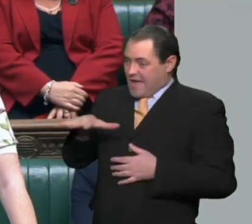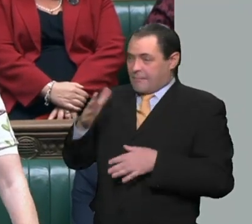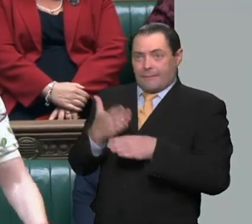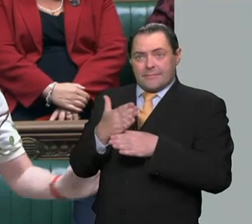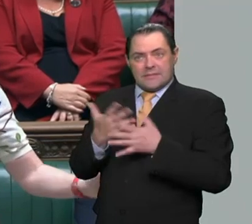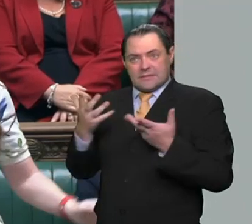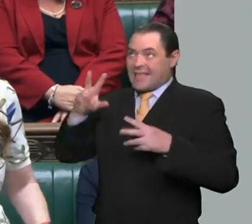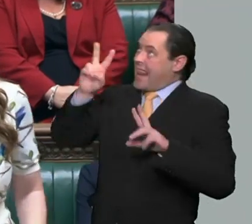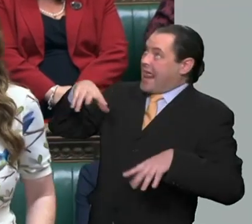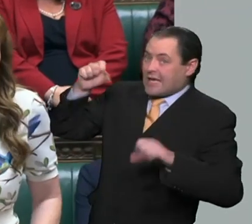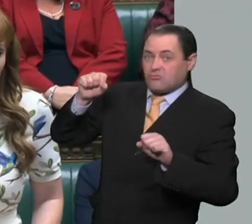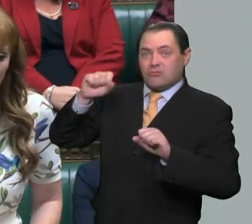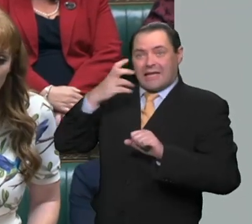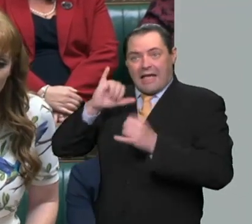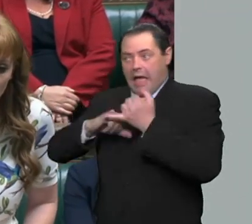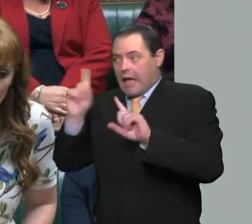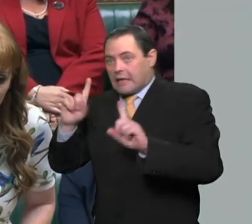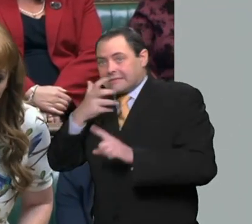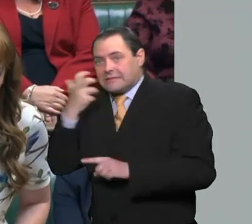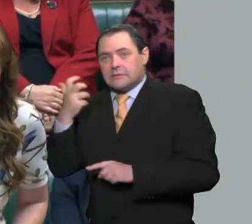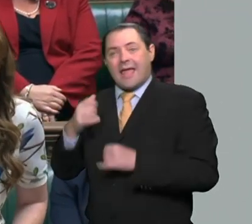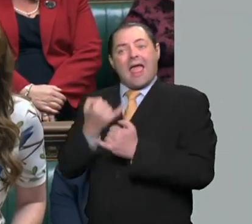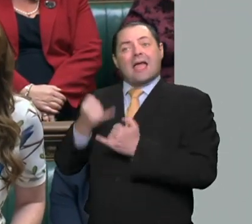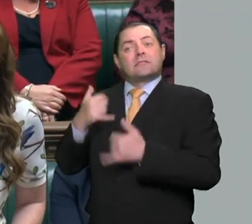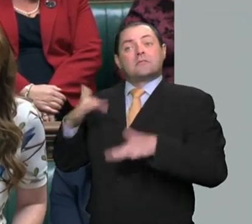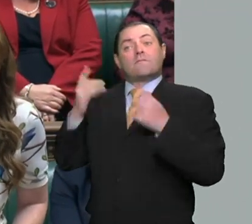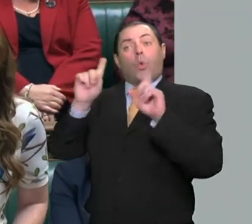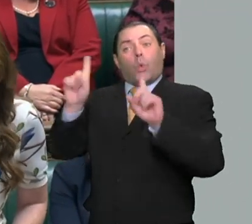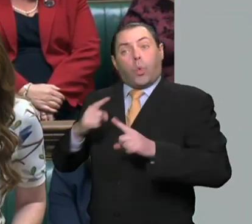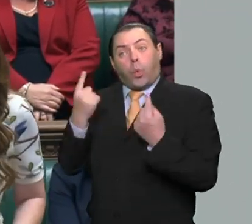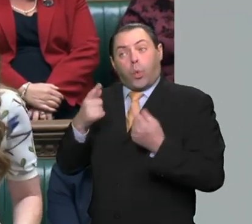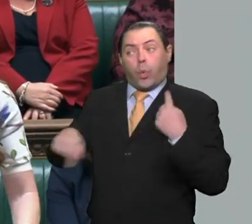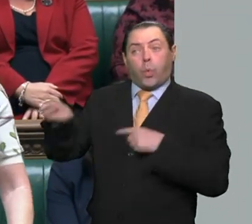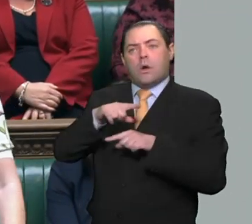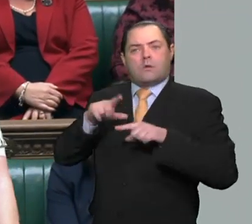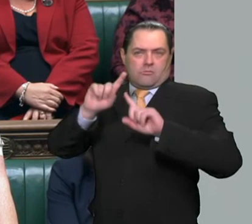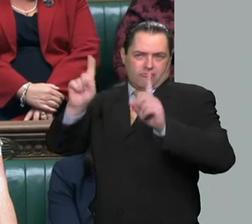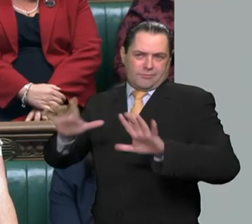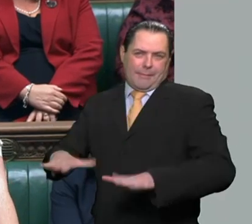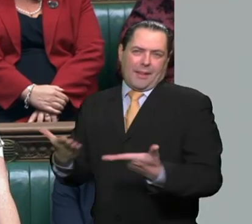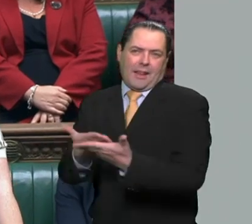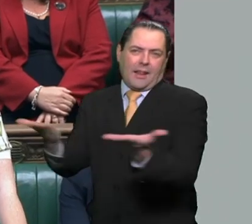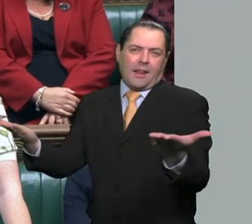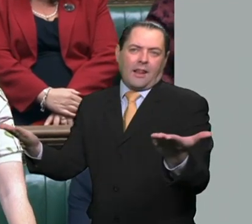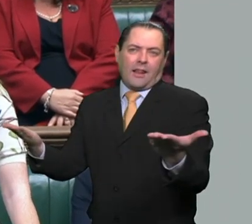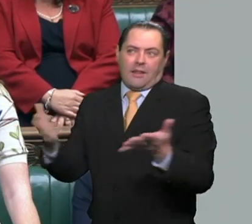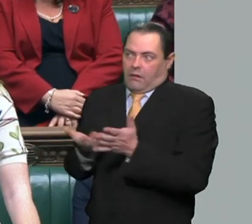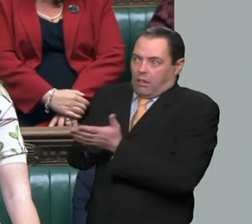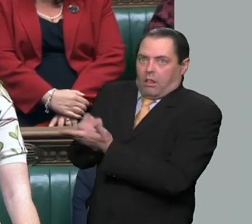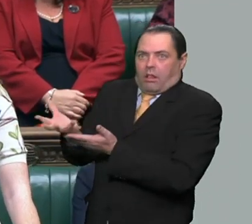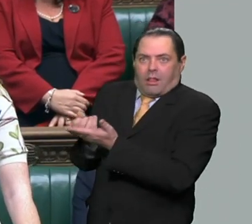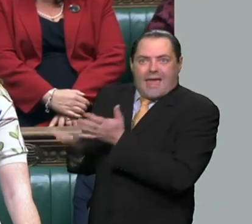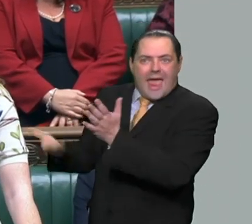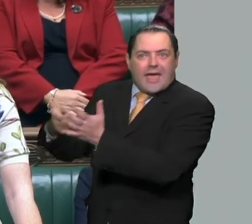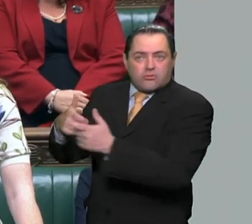businesses. And as usual, it will be the British people that will have to pay the price. So can the Deputy Prime